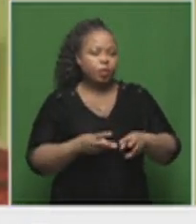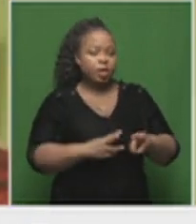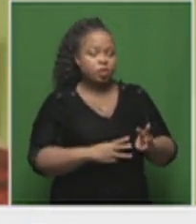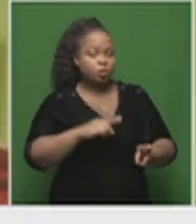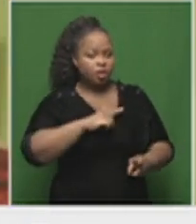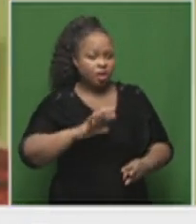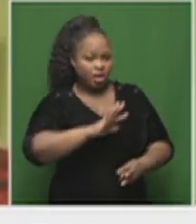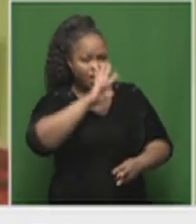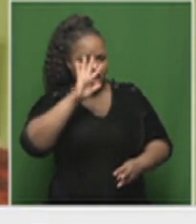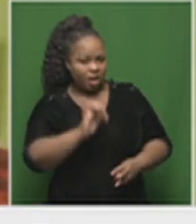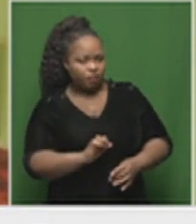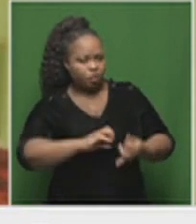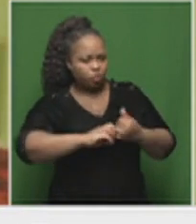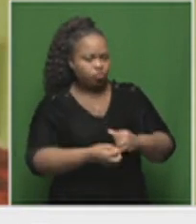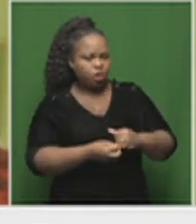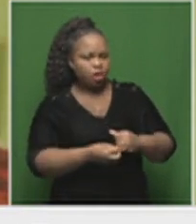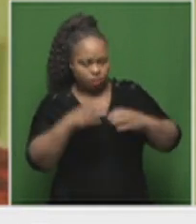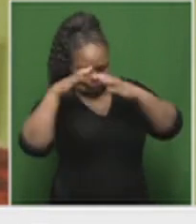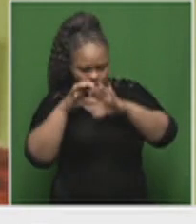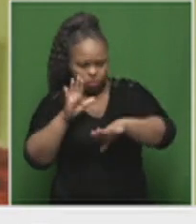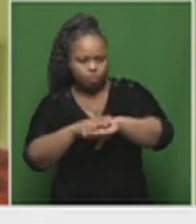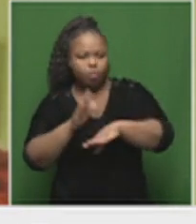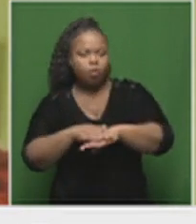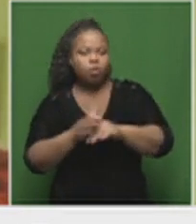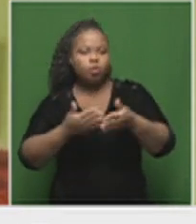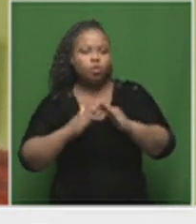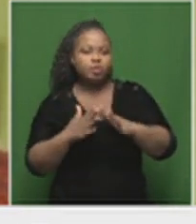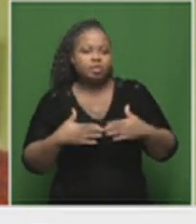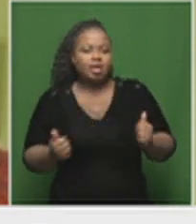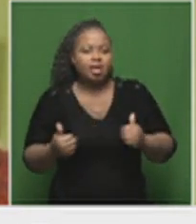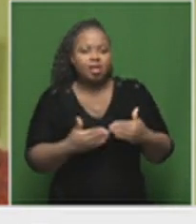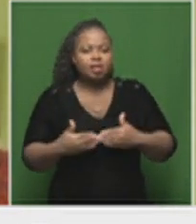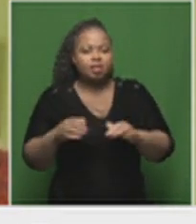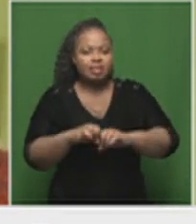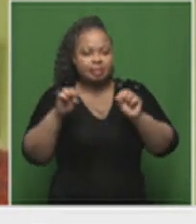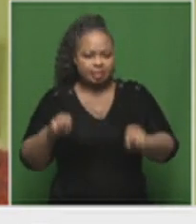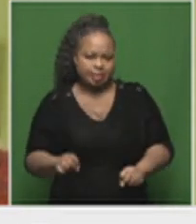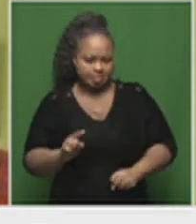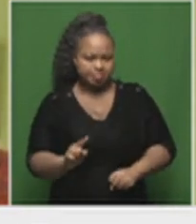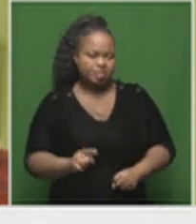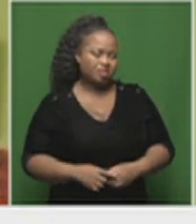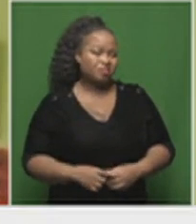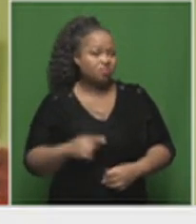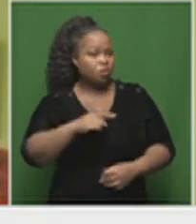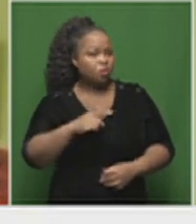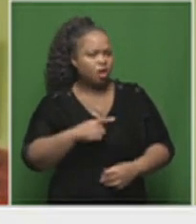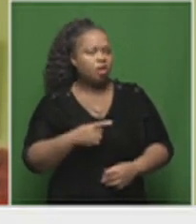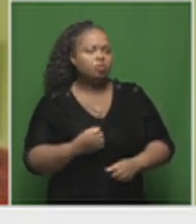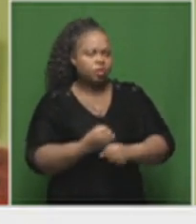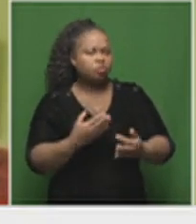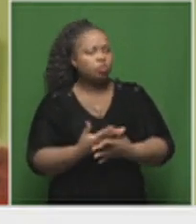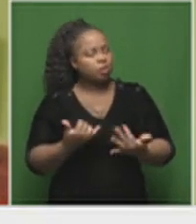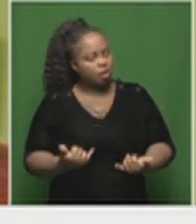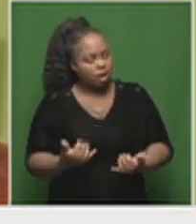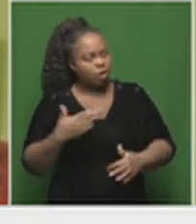pull resources together and invest in community healthcare systems so that we ensure that we are resilient now